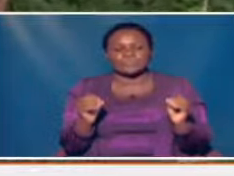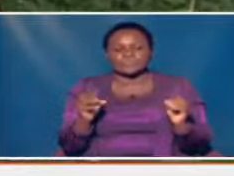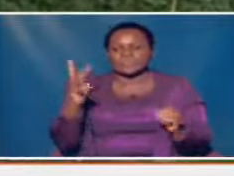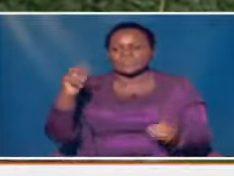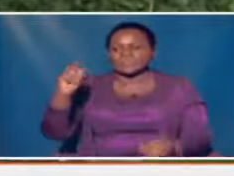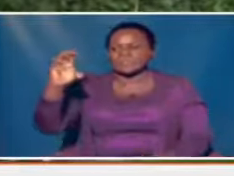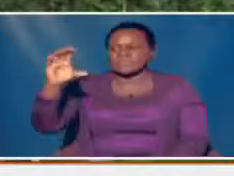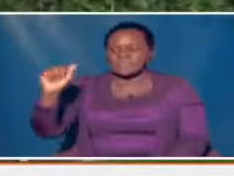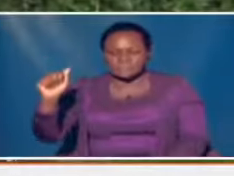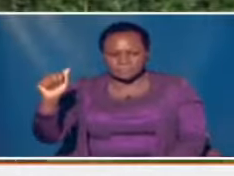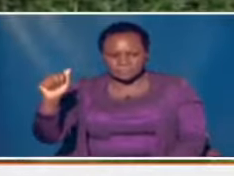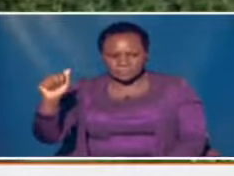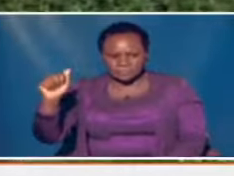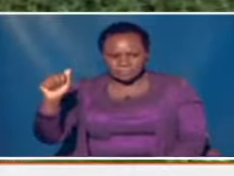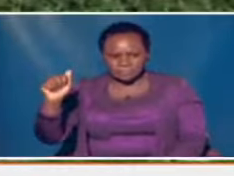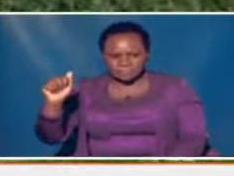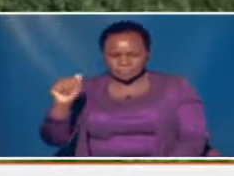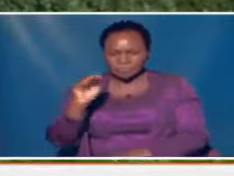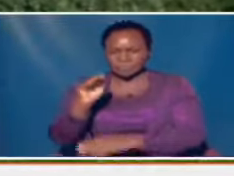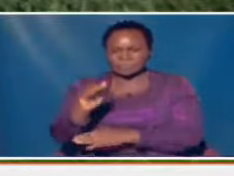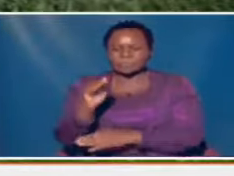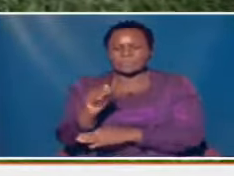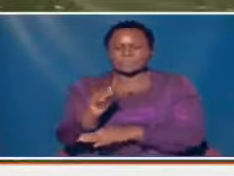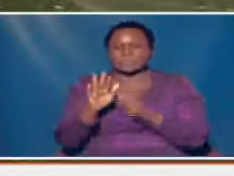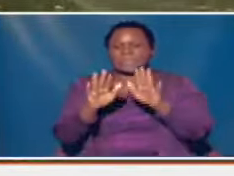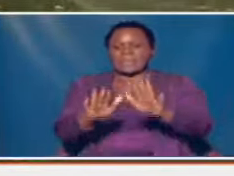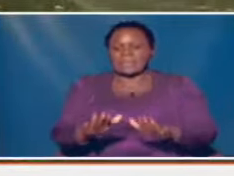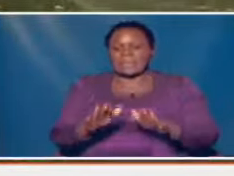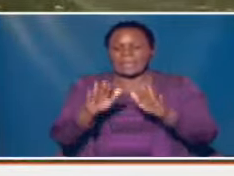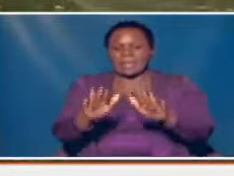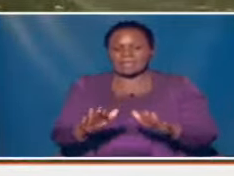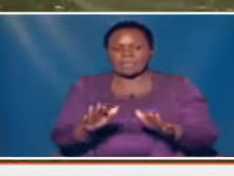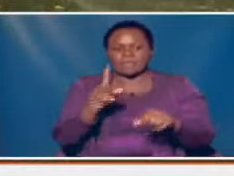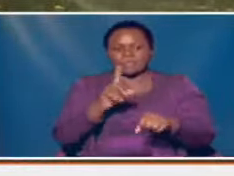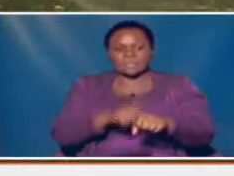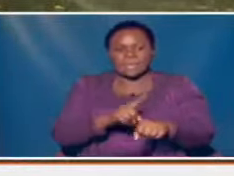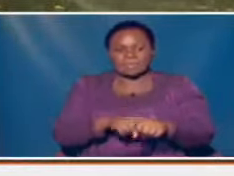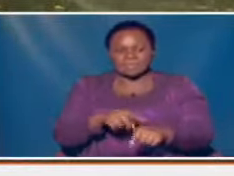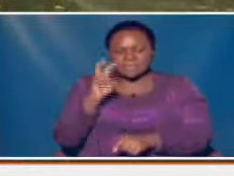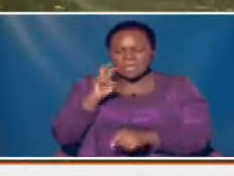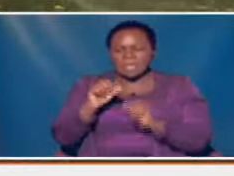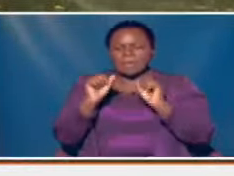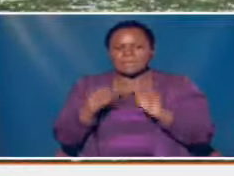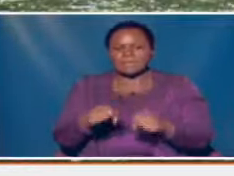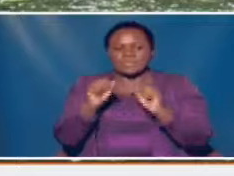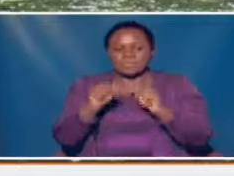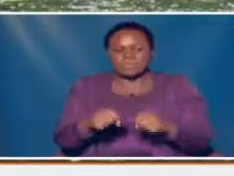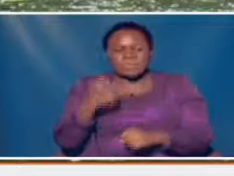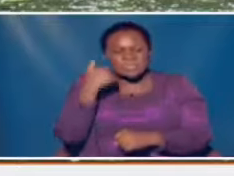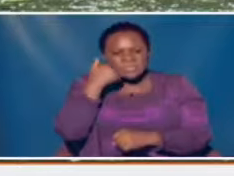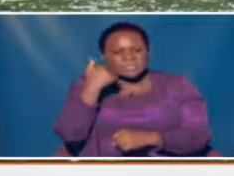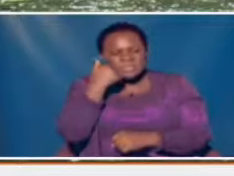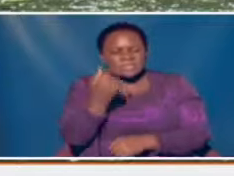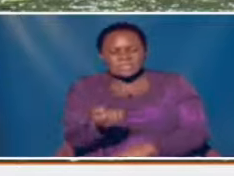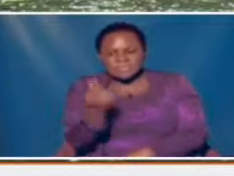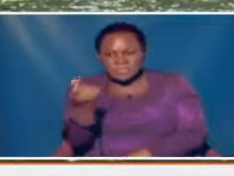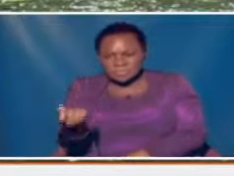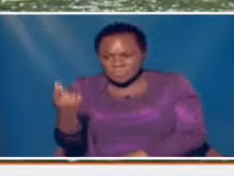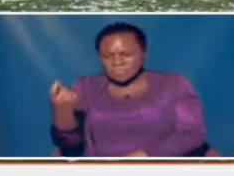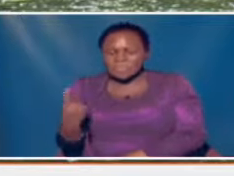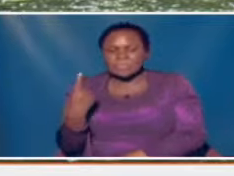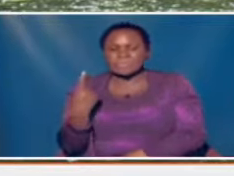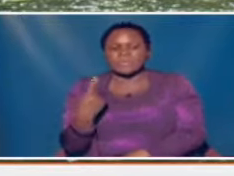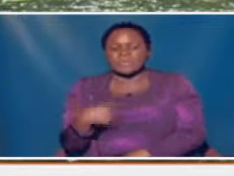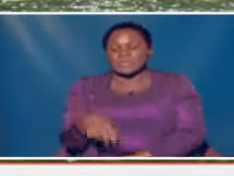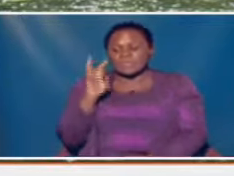MCA Fiu na Fiu urged them to be extra careful as they stare at a possible outbreak of waterborne diseases. And